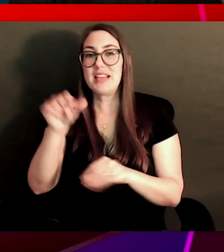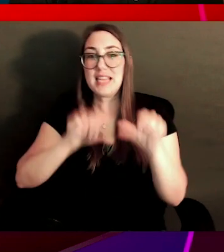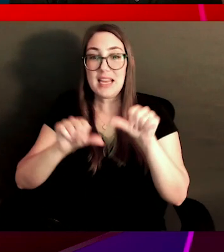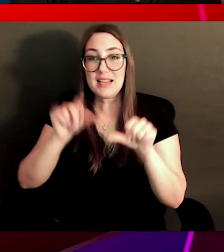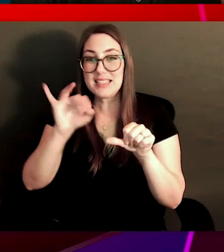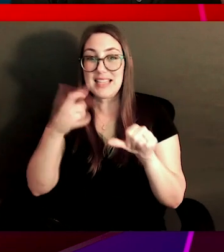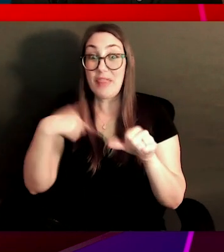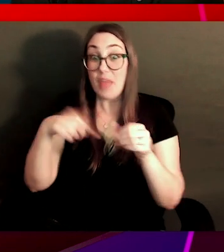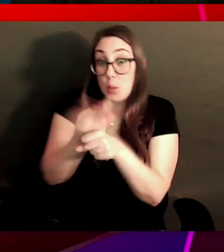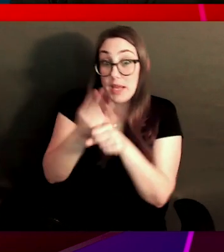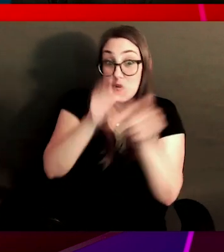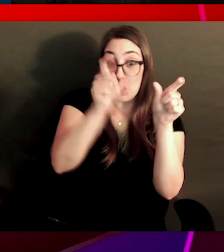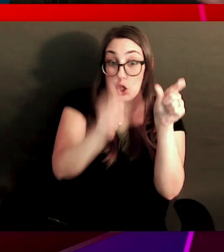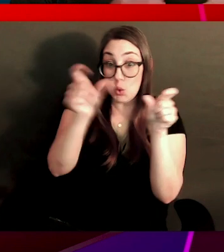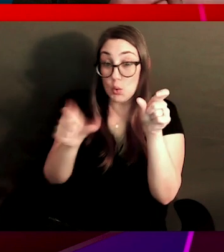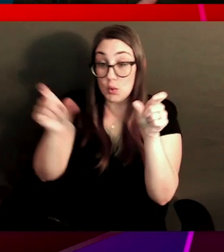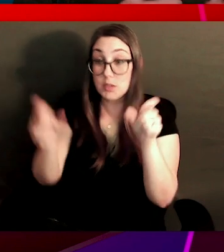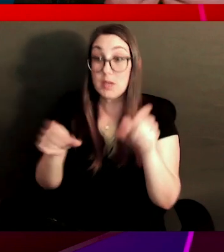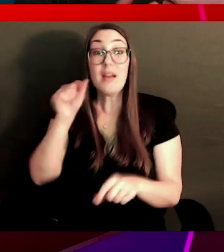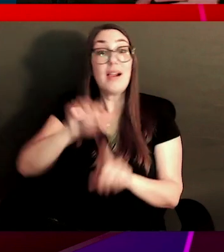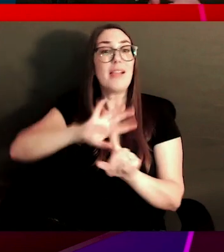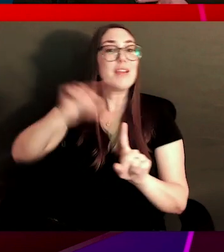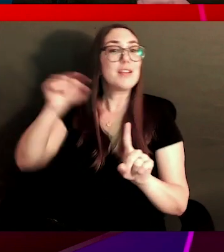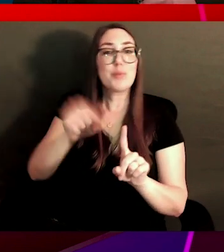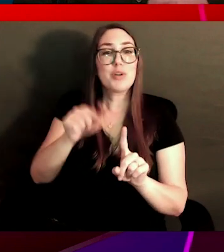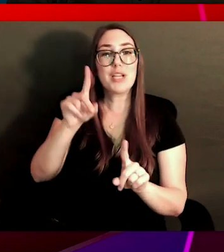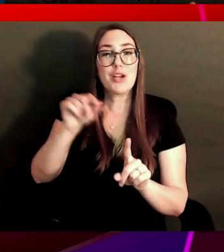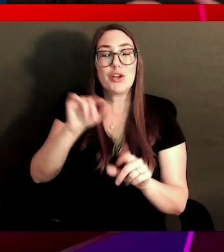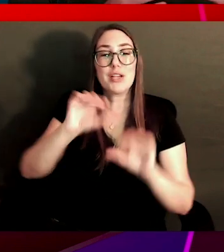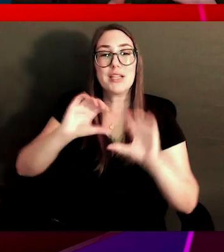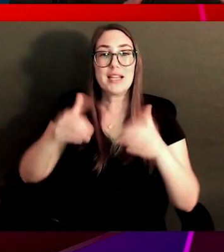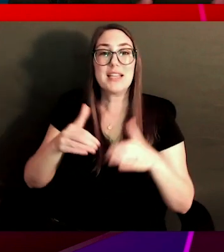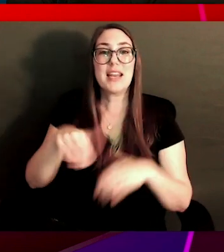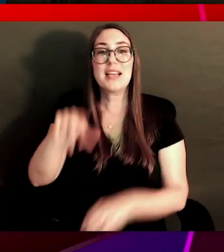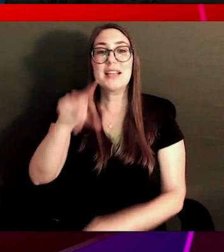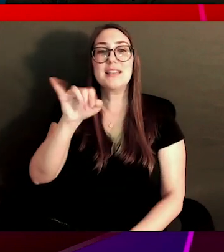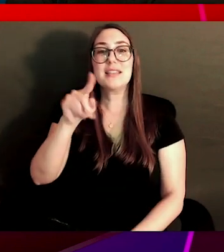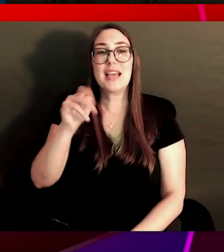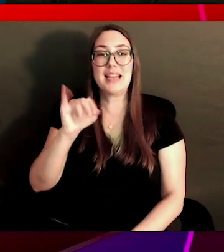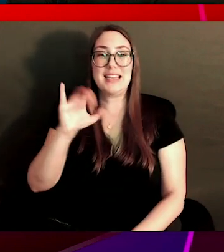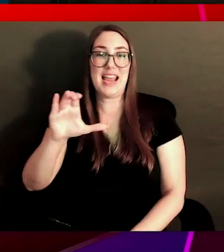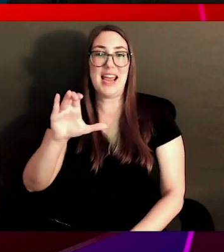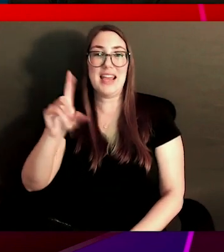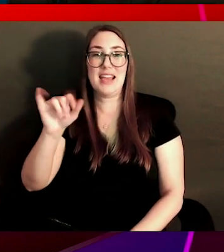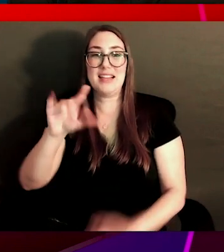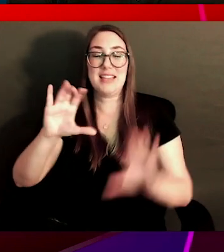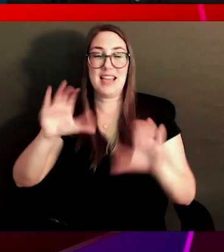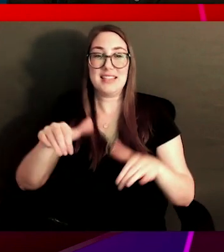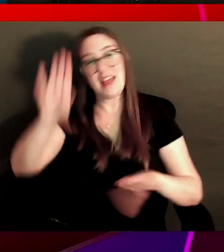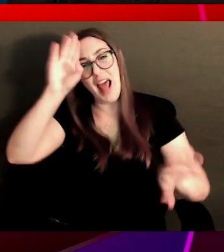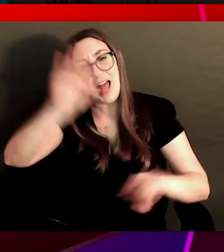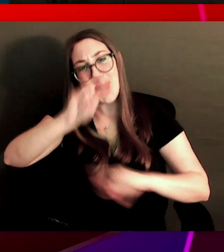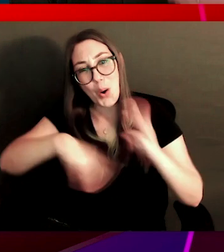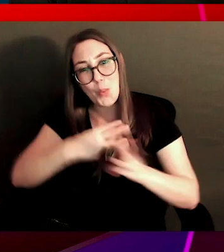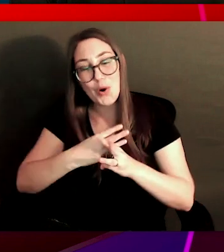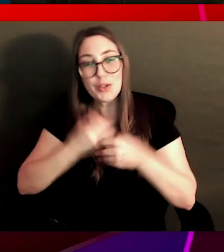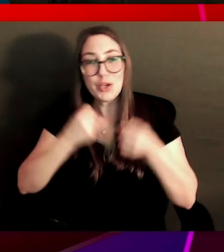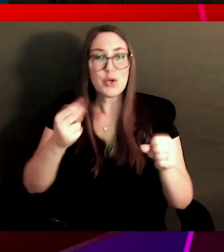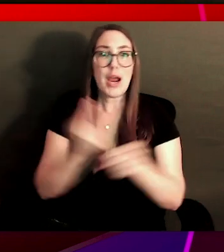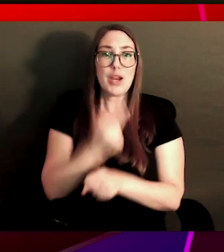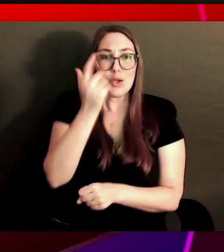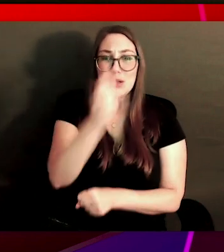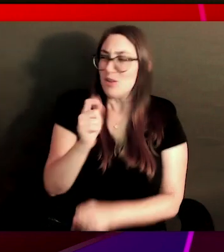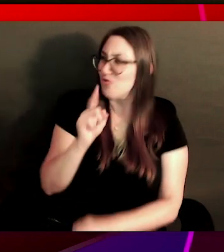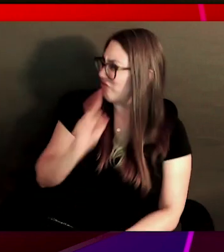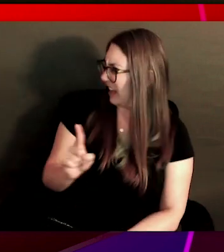This particular data set is the Titanic data set, kind of a hello world of machine learning, where we're trying to use information to determine really? If these passengers